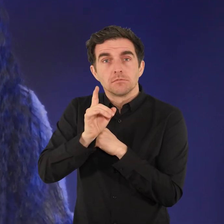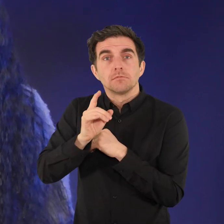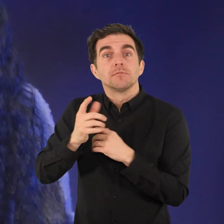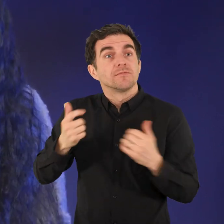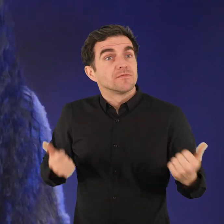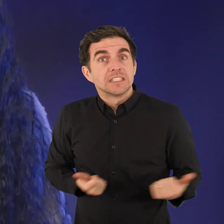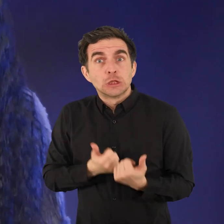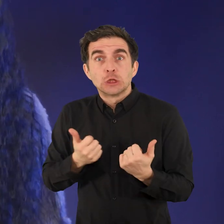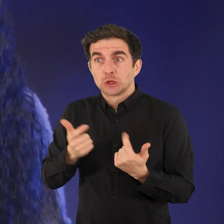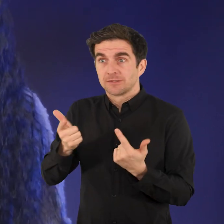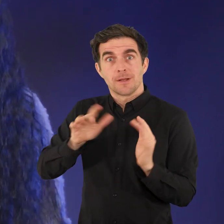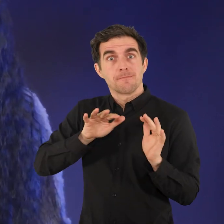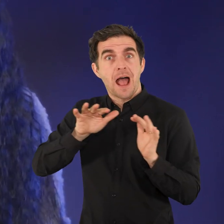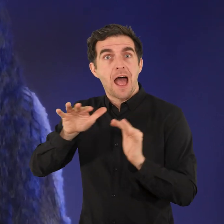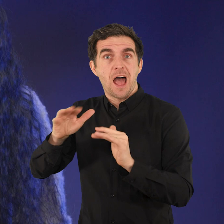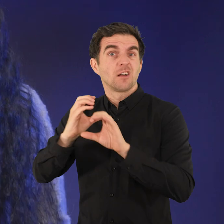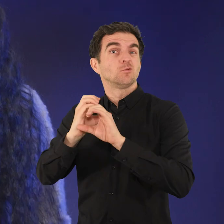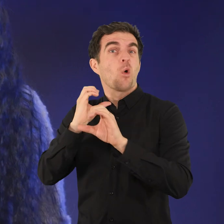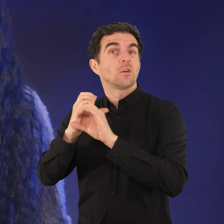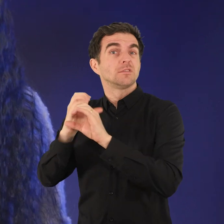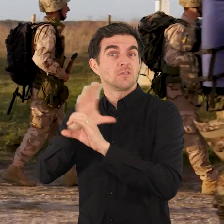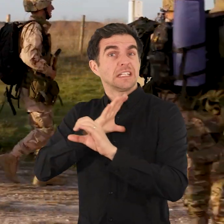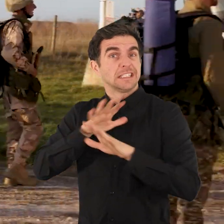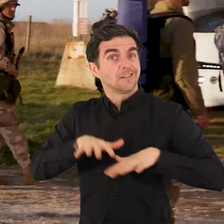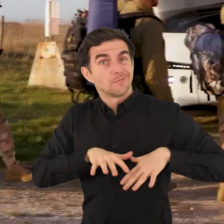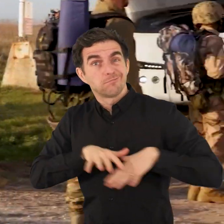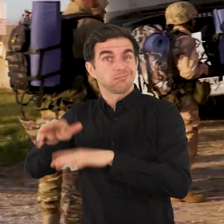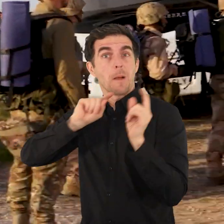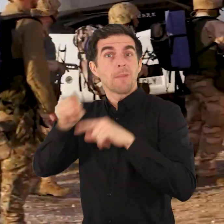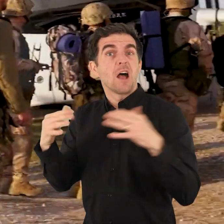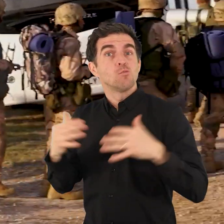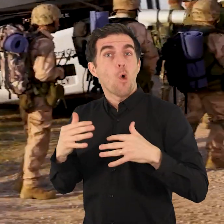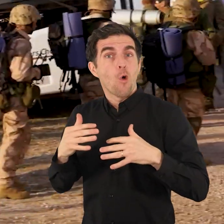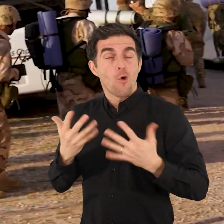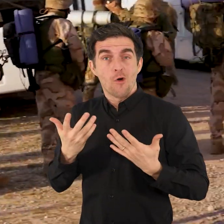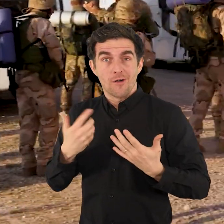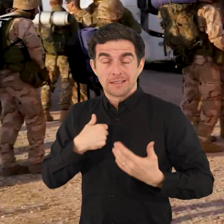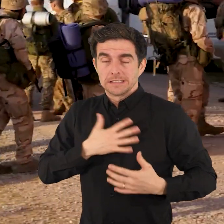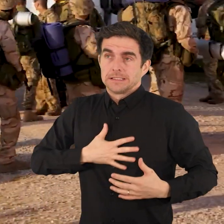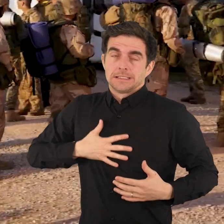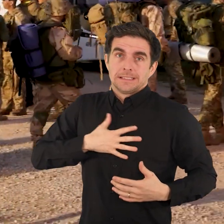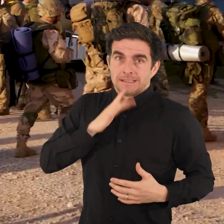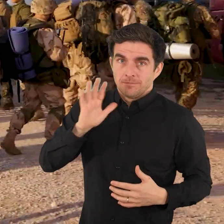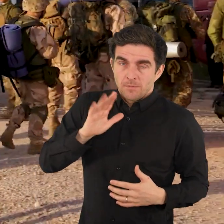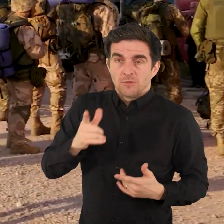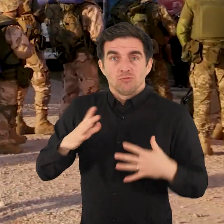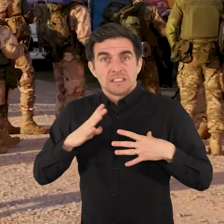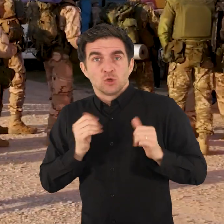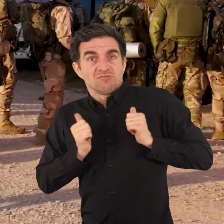they when they start to approach coaches and they start to load on the